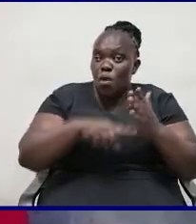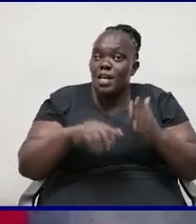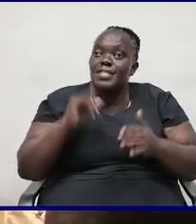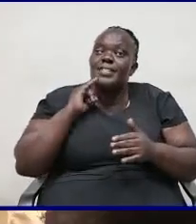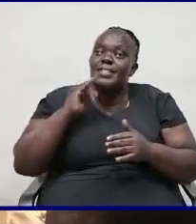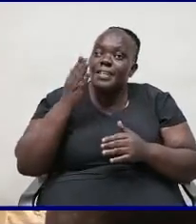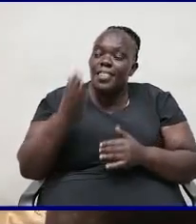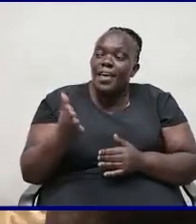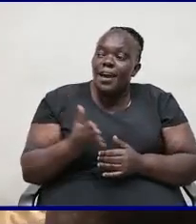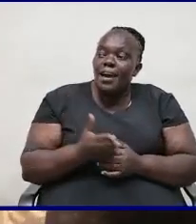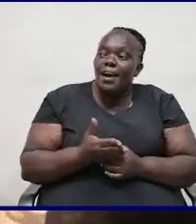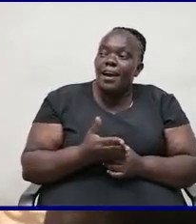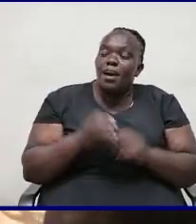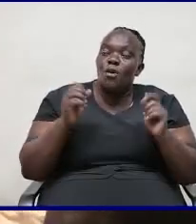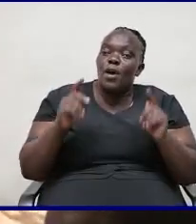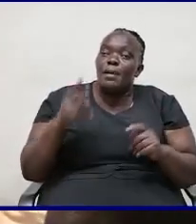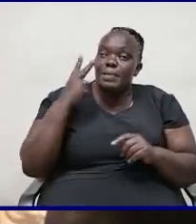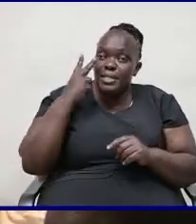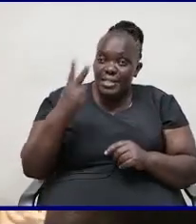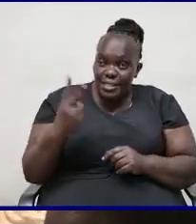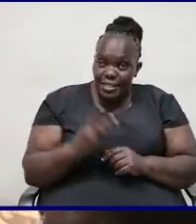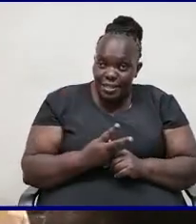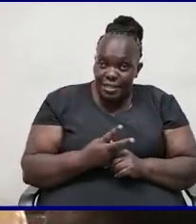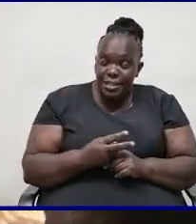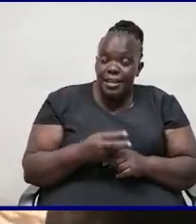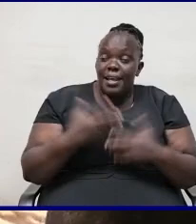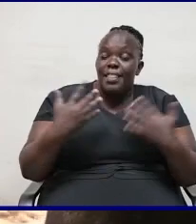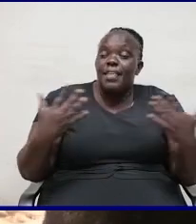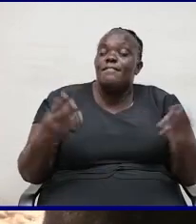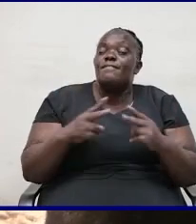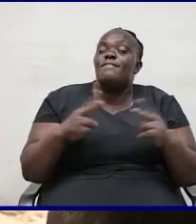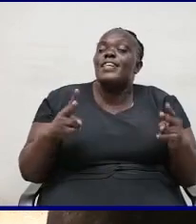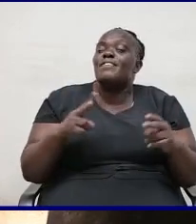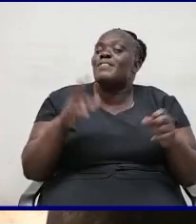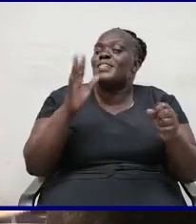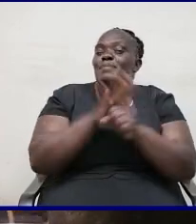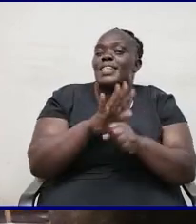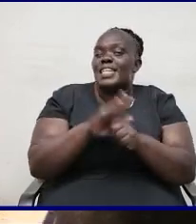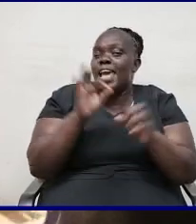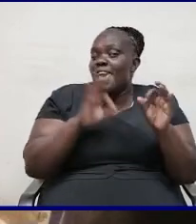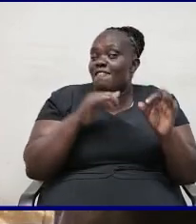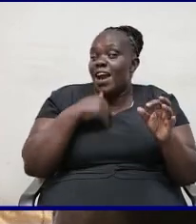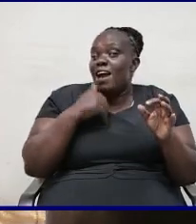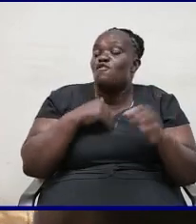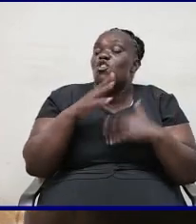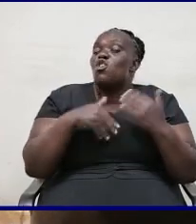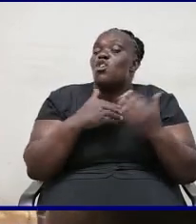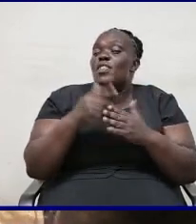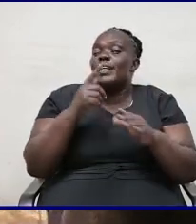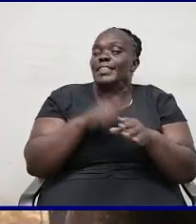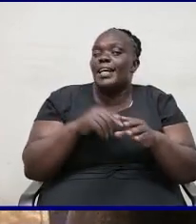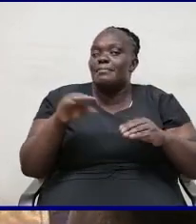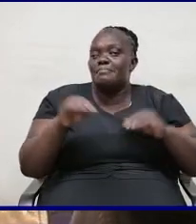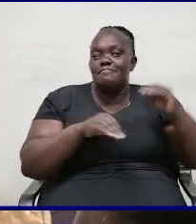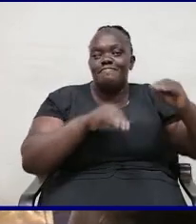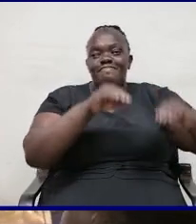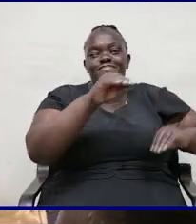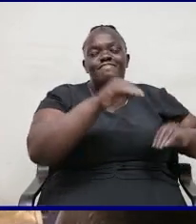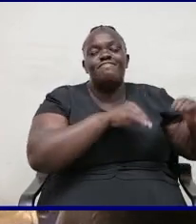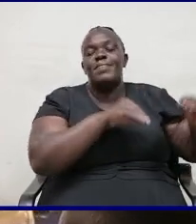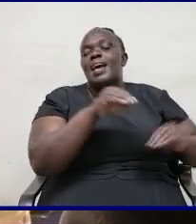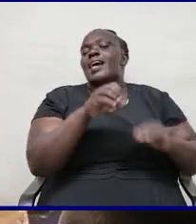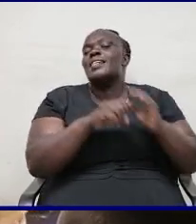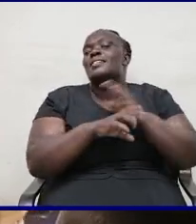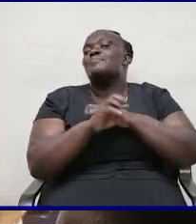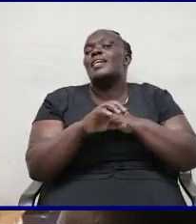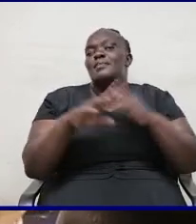what is there. I see. Yes. So the products are very many. If I had all the time, I would really highlight.